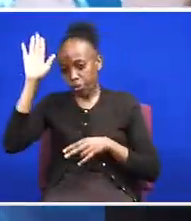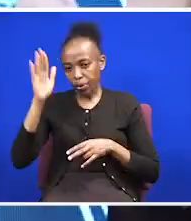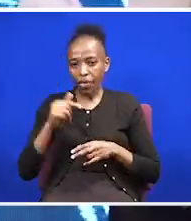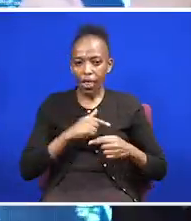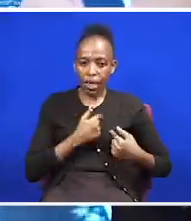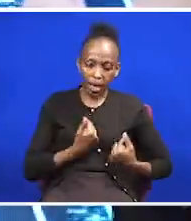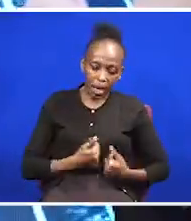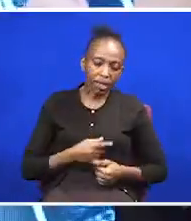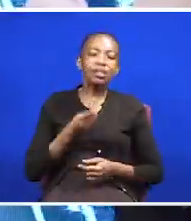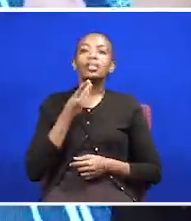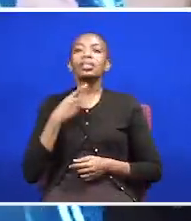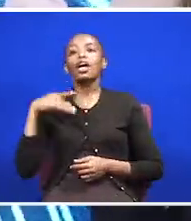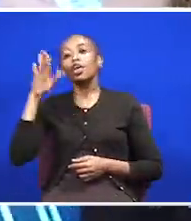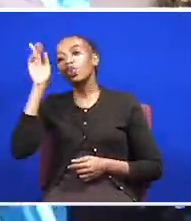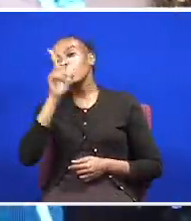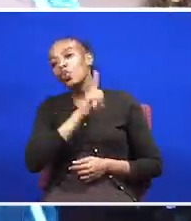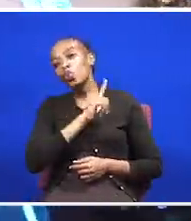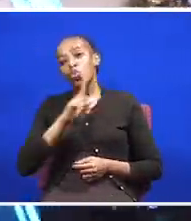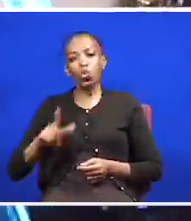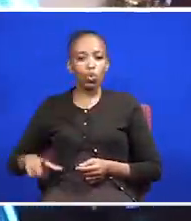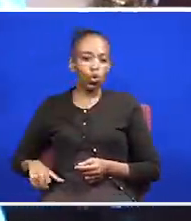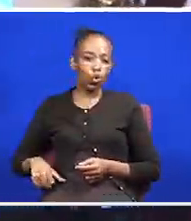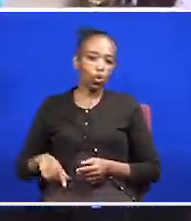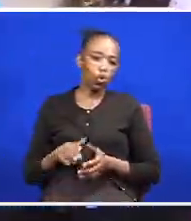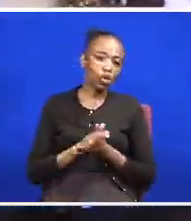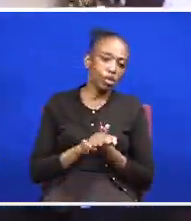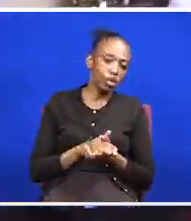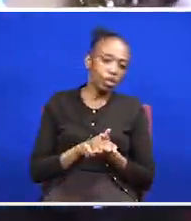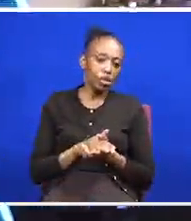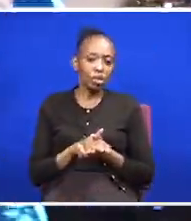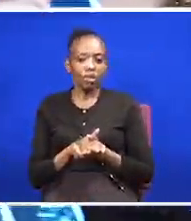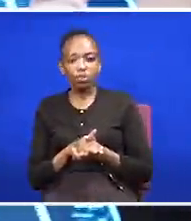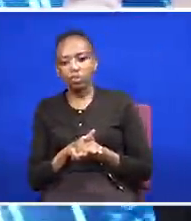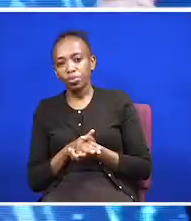Our hearts long for you, Lord. The morning, afternoon,